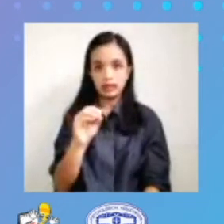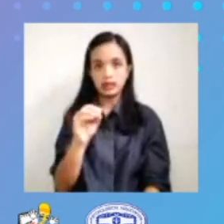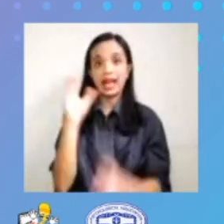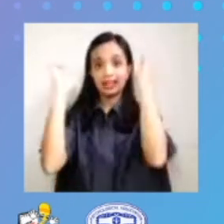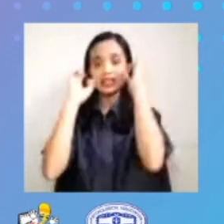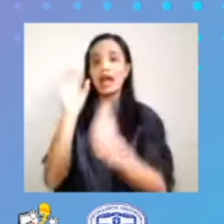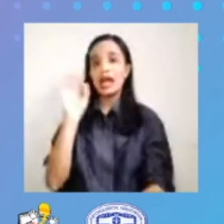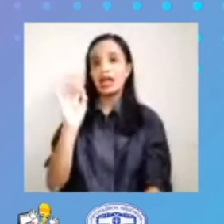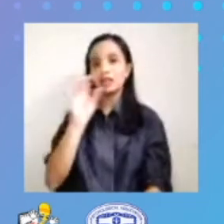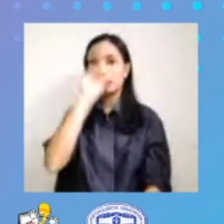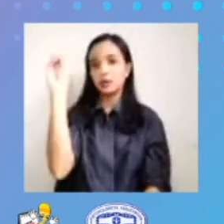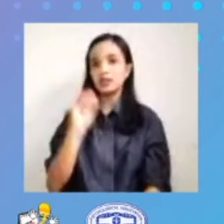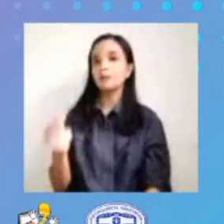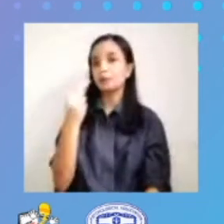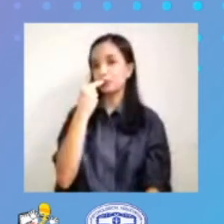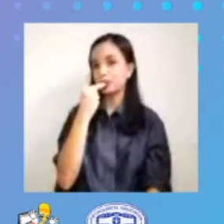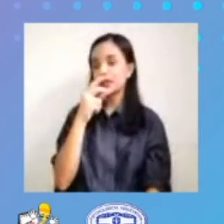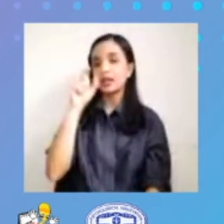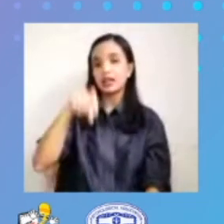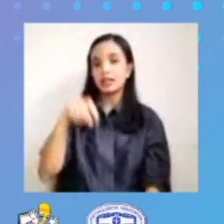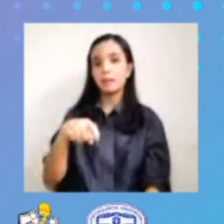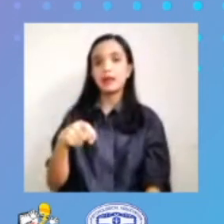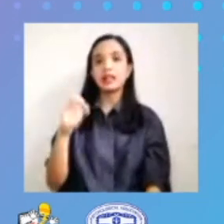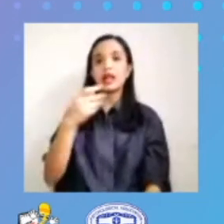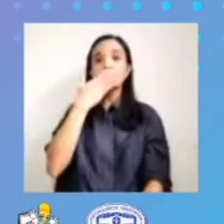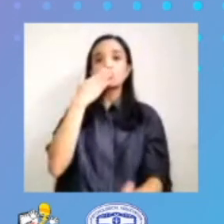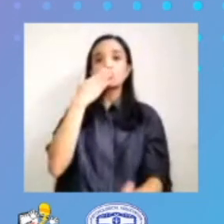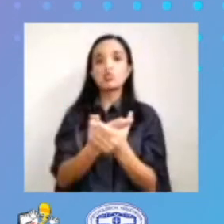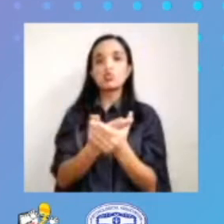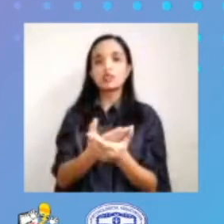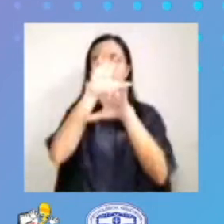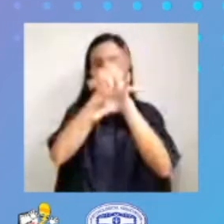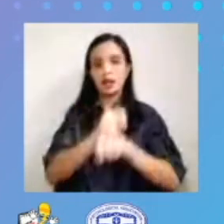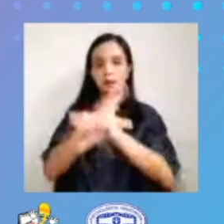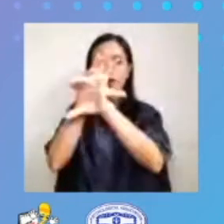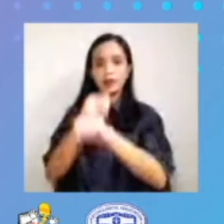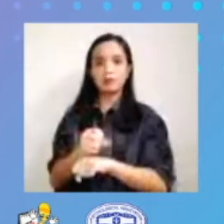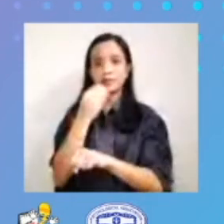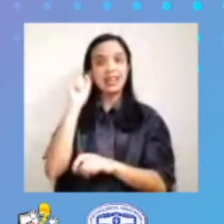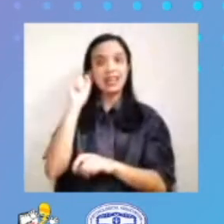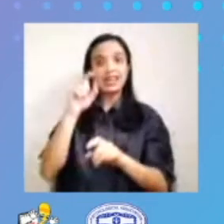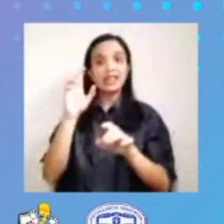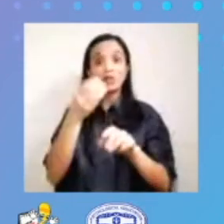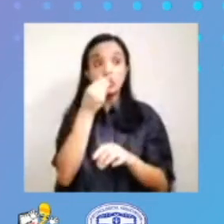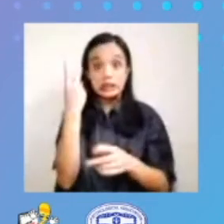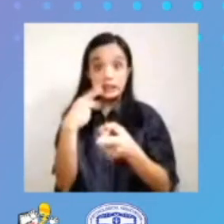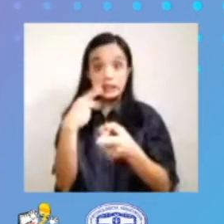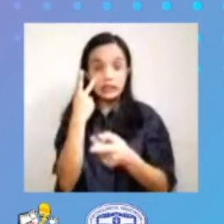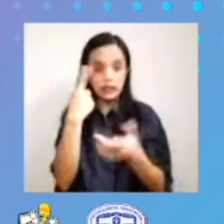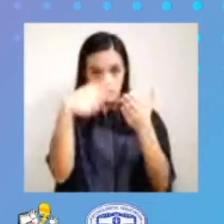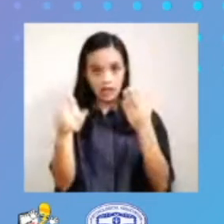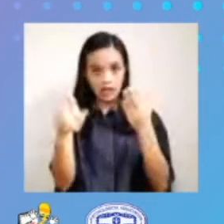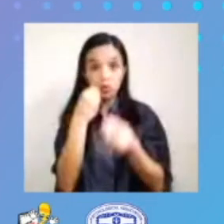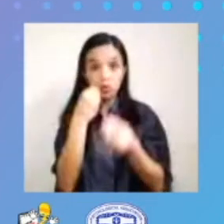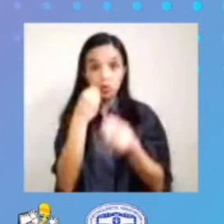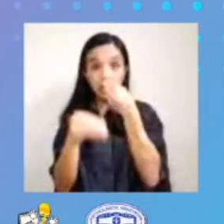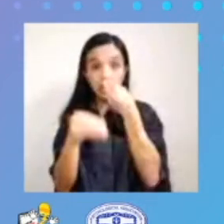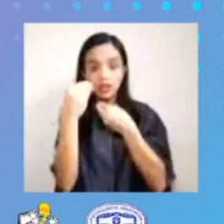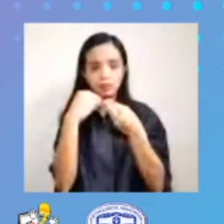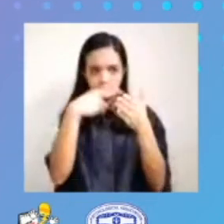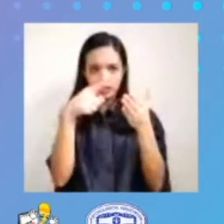playing. I love running. I love running, but I don't like running on the treadmill. Diba?